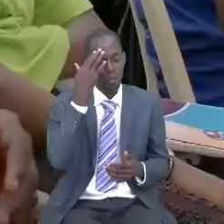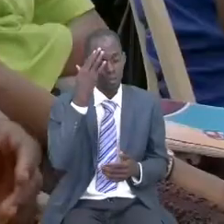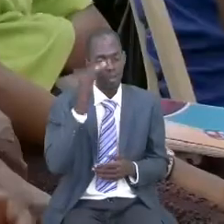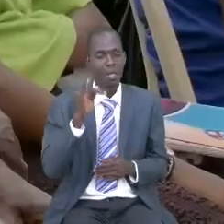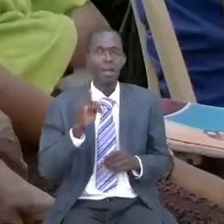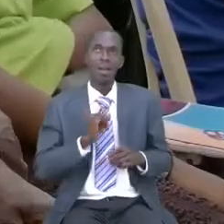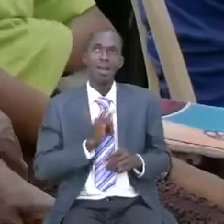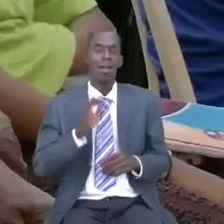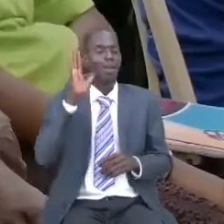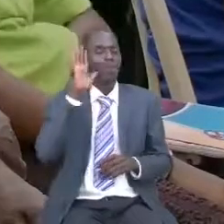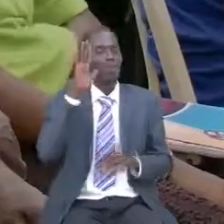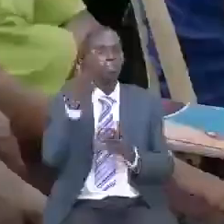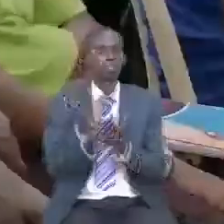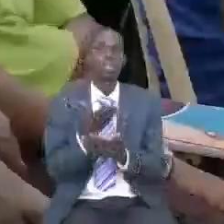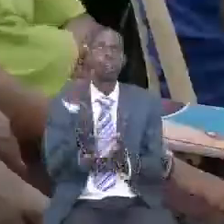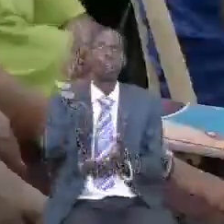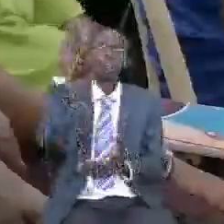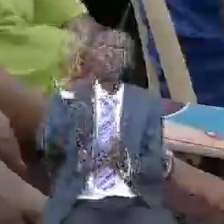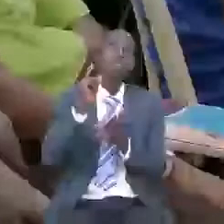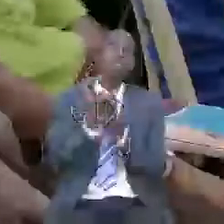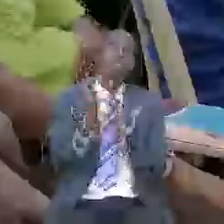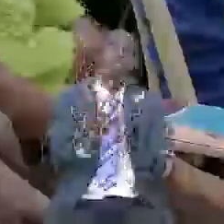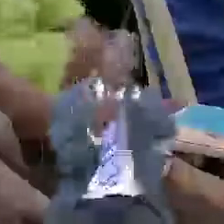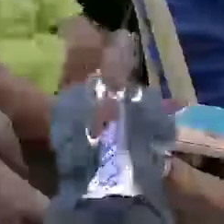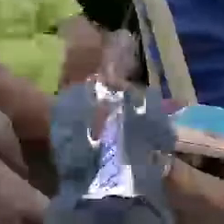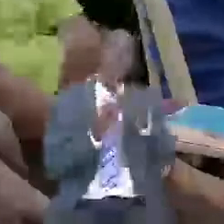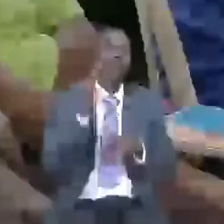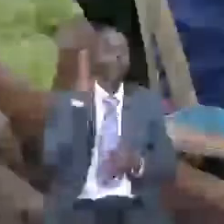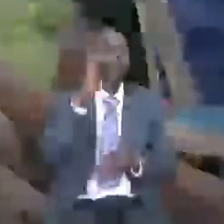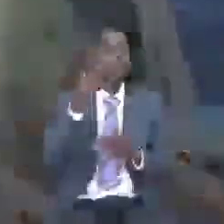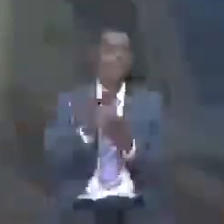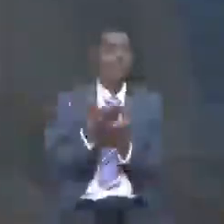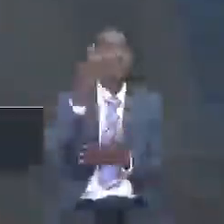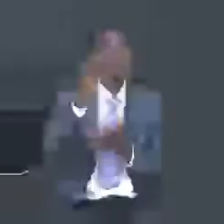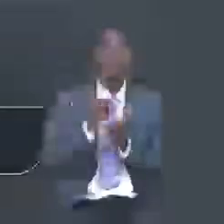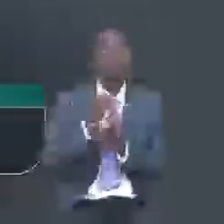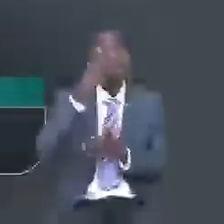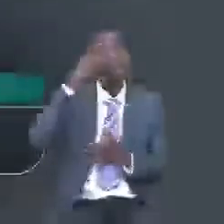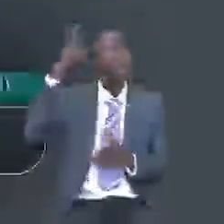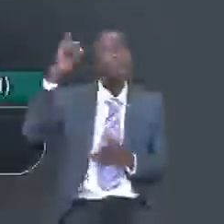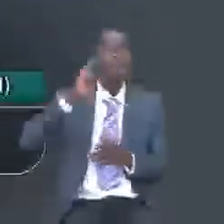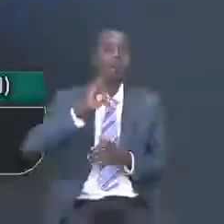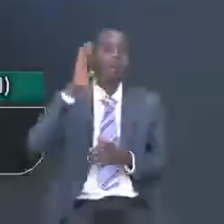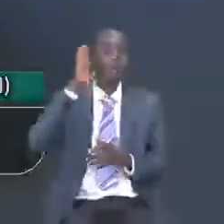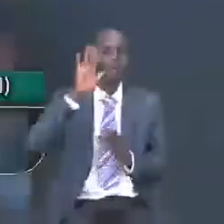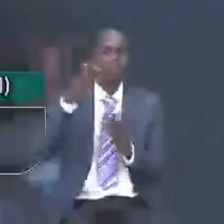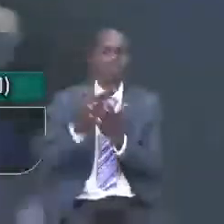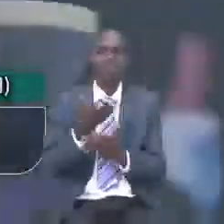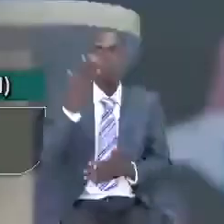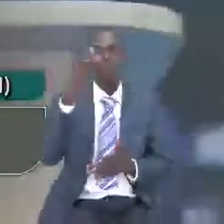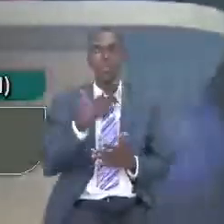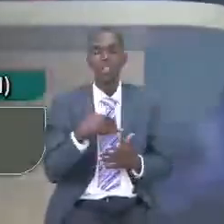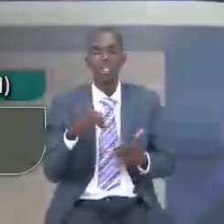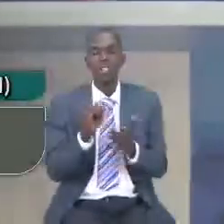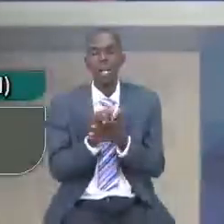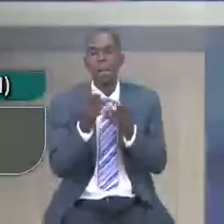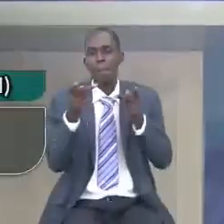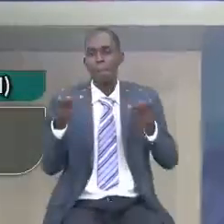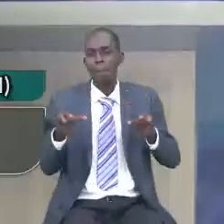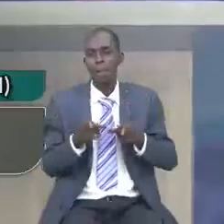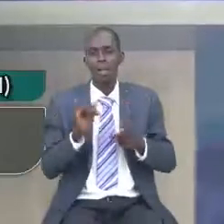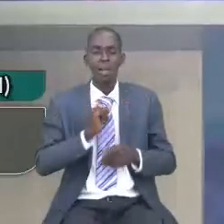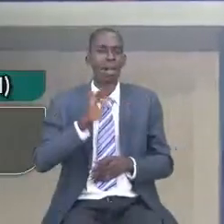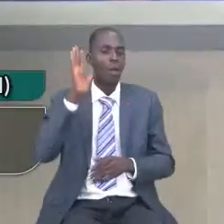there. That peak, I will get there. That dream, I will get there. And that place, I will get